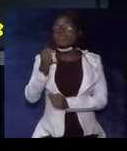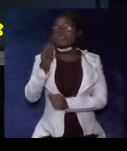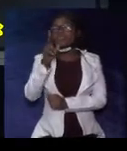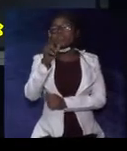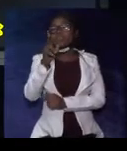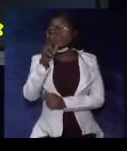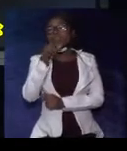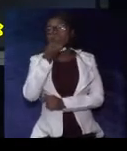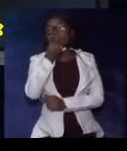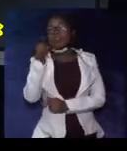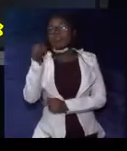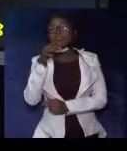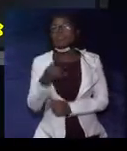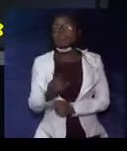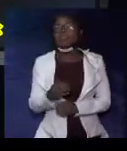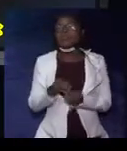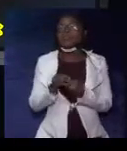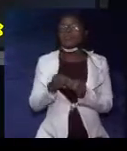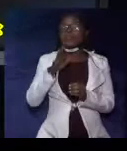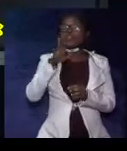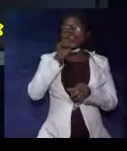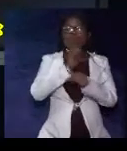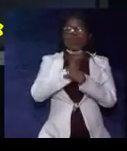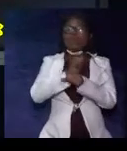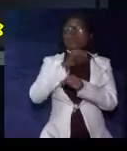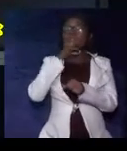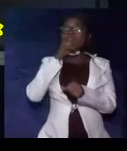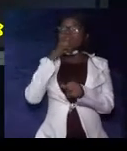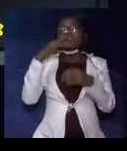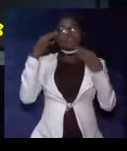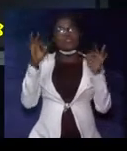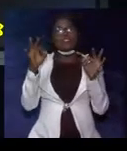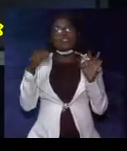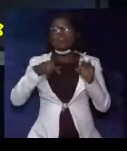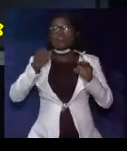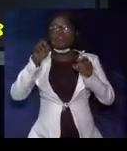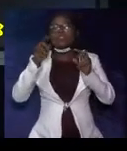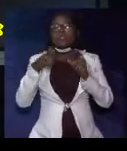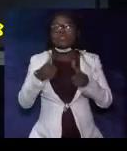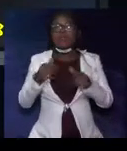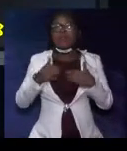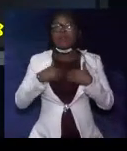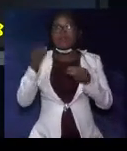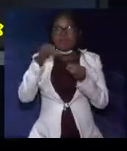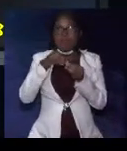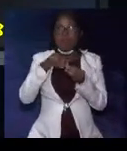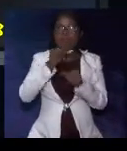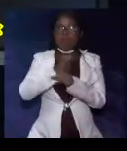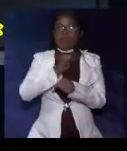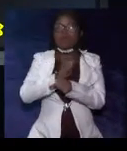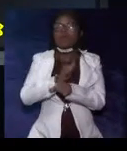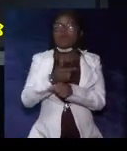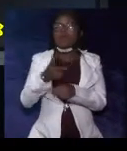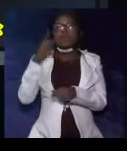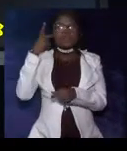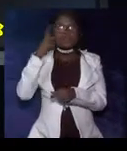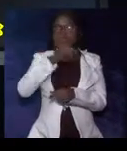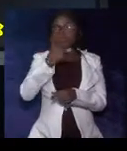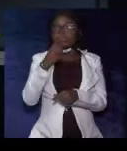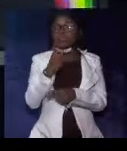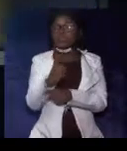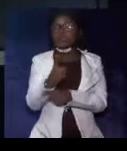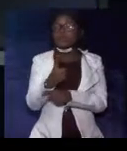978, which is 3 digits. I believe you got this right, my friend. Good job, you. But your work is not done for today. You still have more